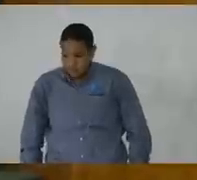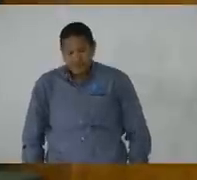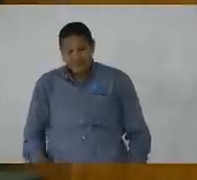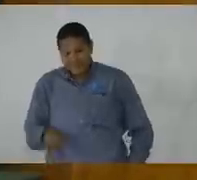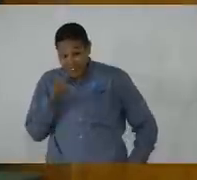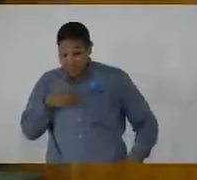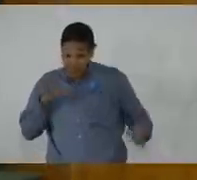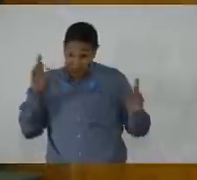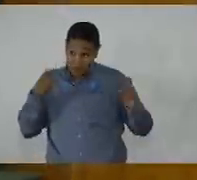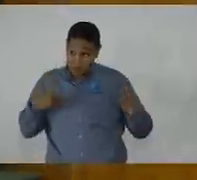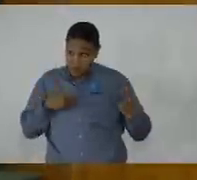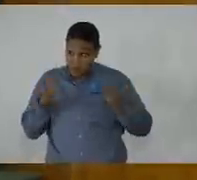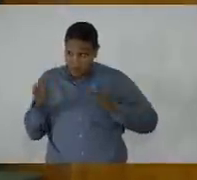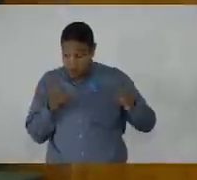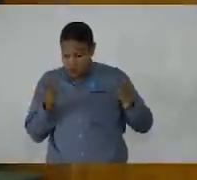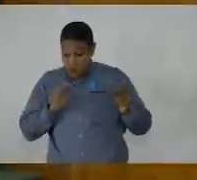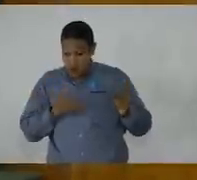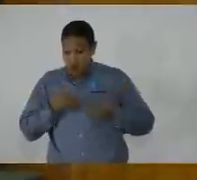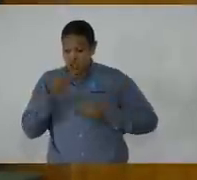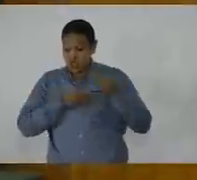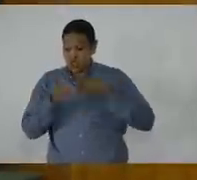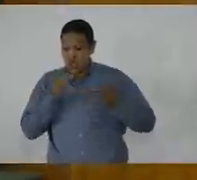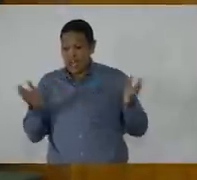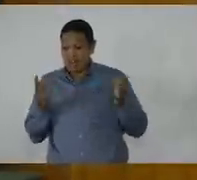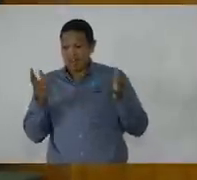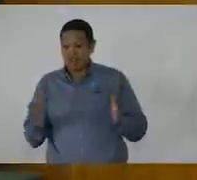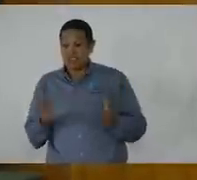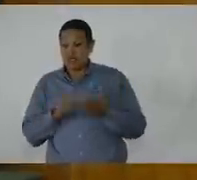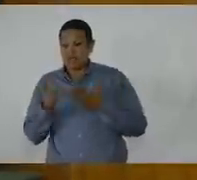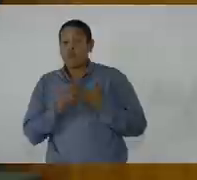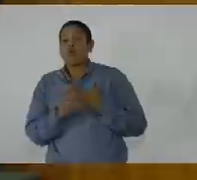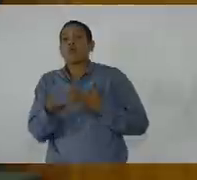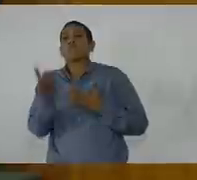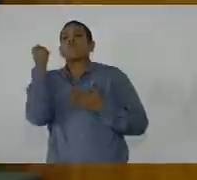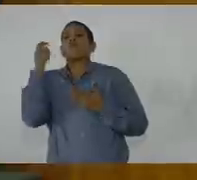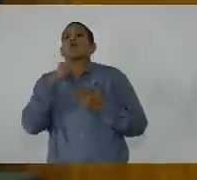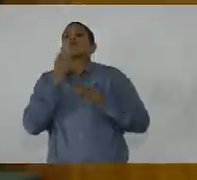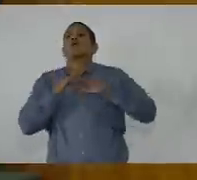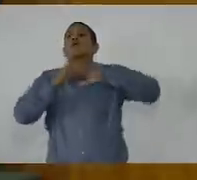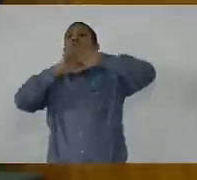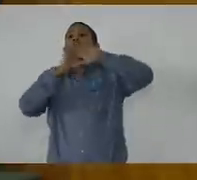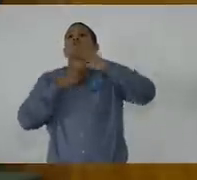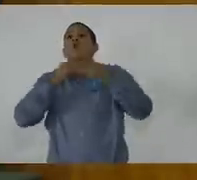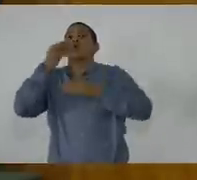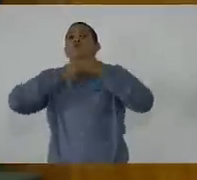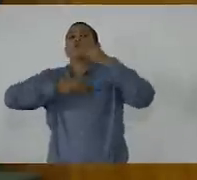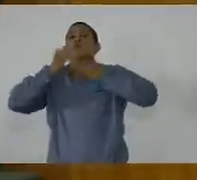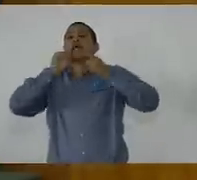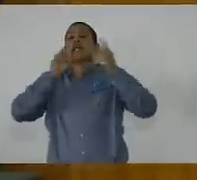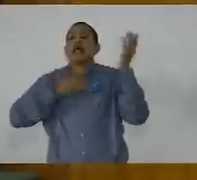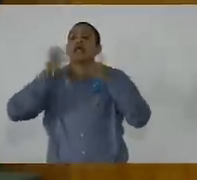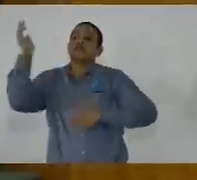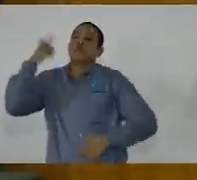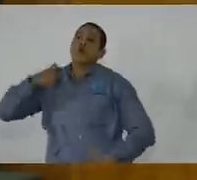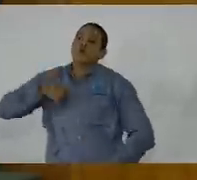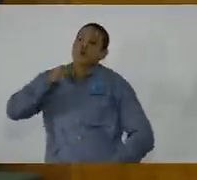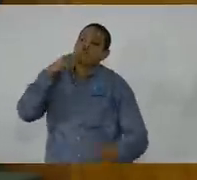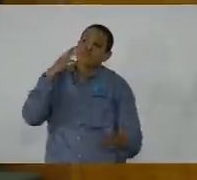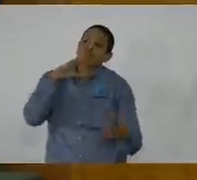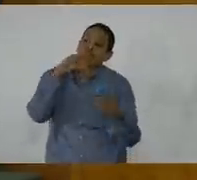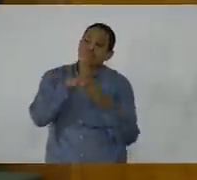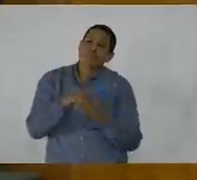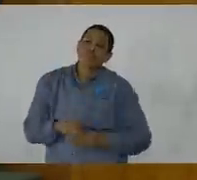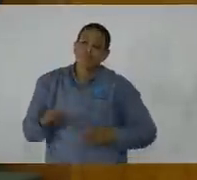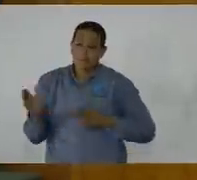we execute our trade facilitation reform program to increase our trade and export, we have engaged the